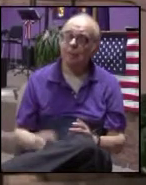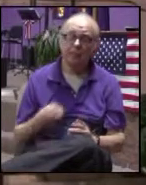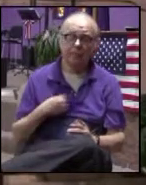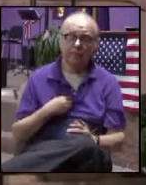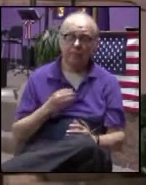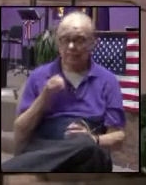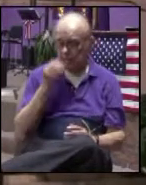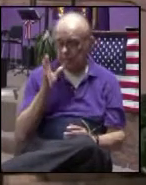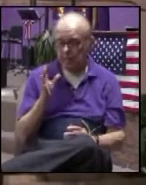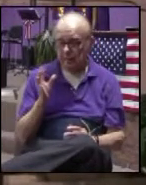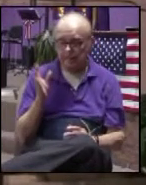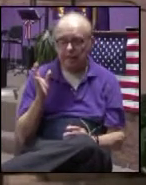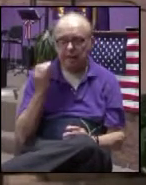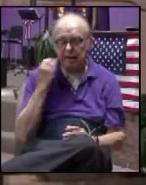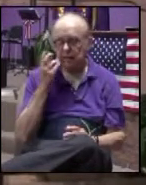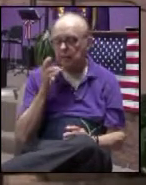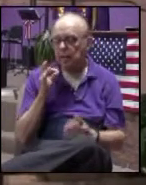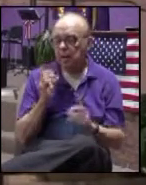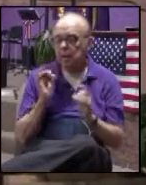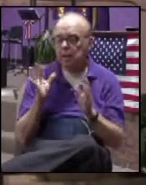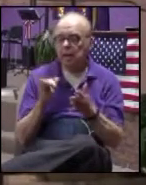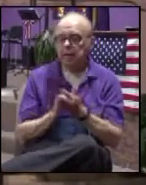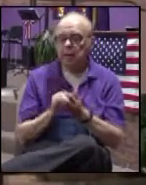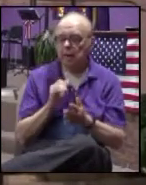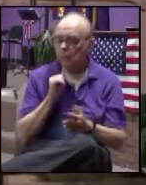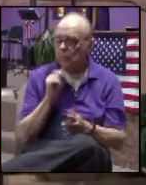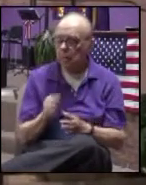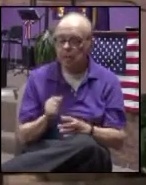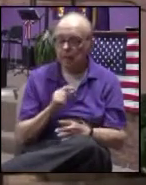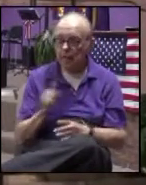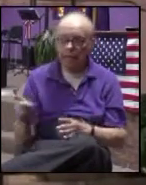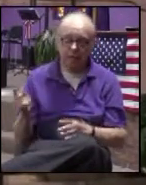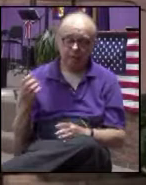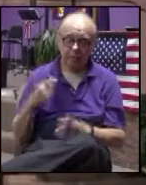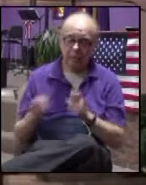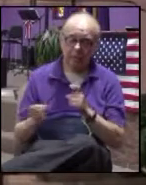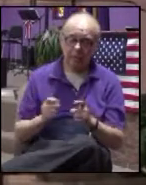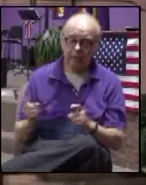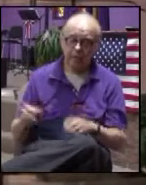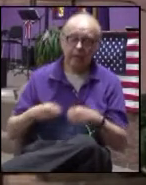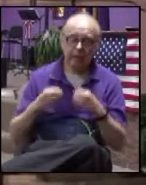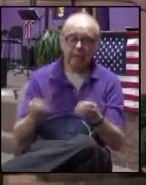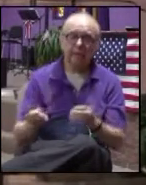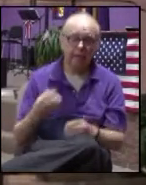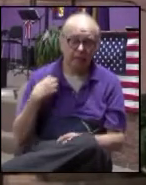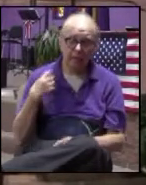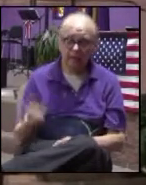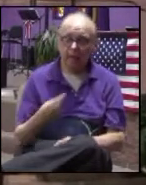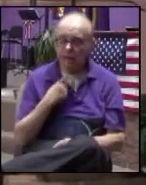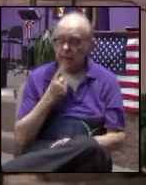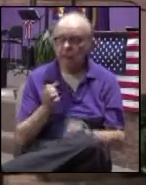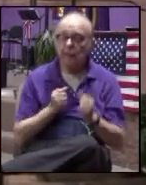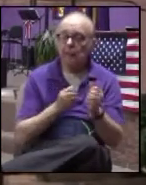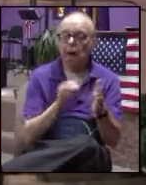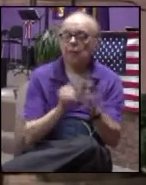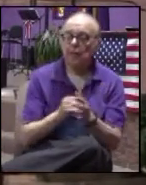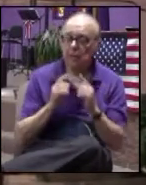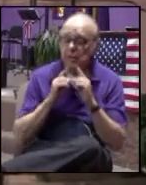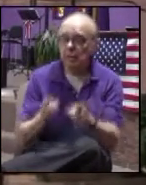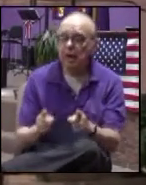I don't care whether you liked it or not. They were in command. They gave the command. You followed the command.